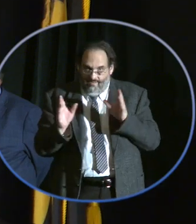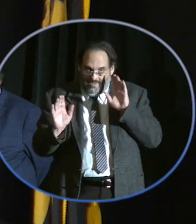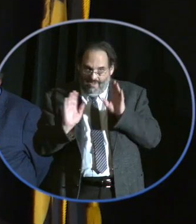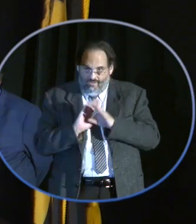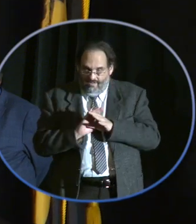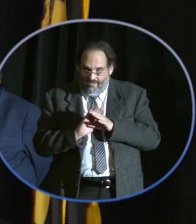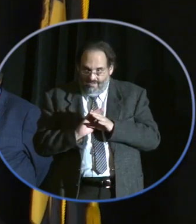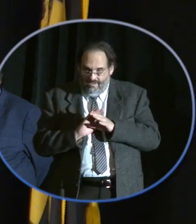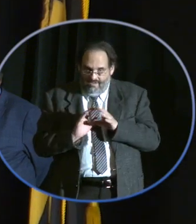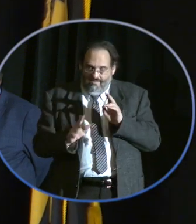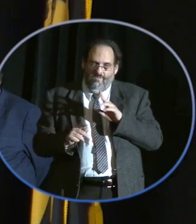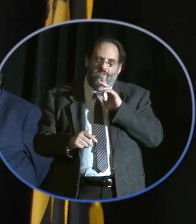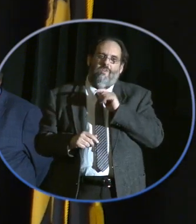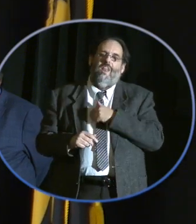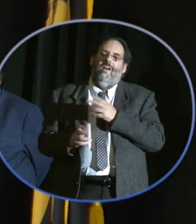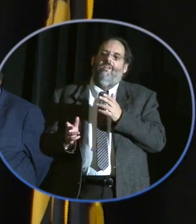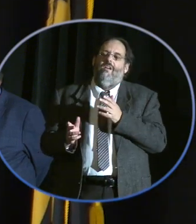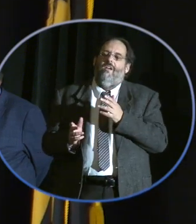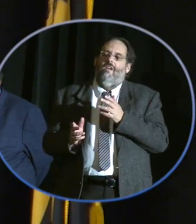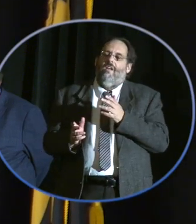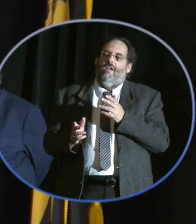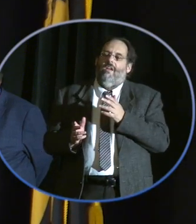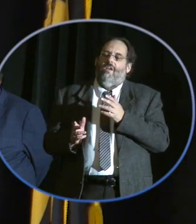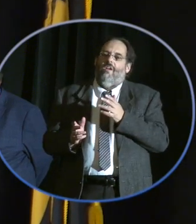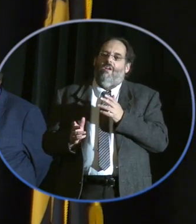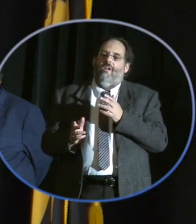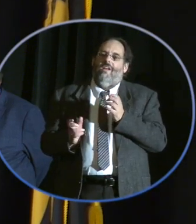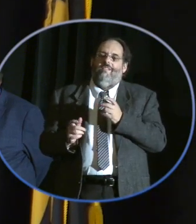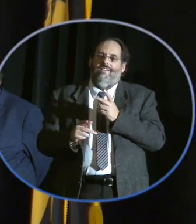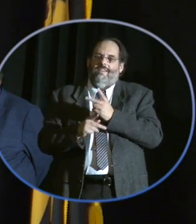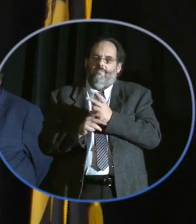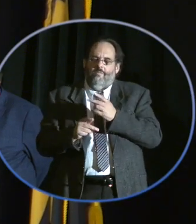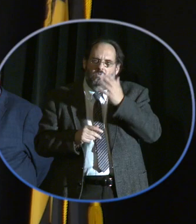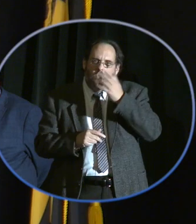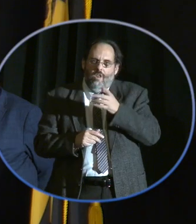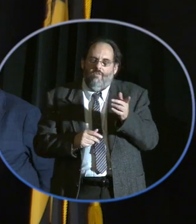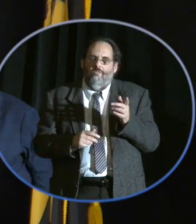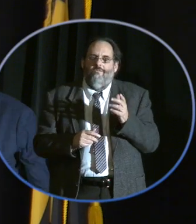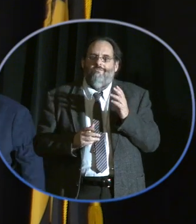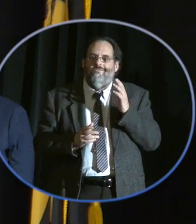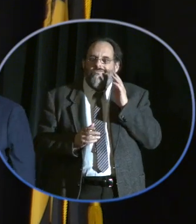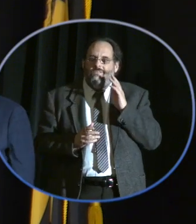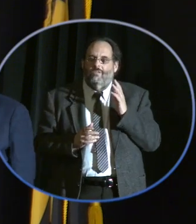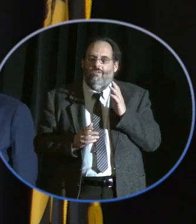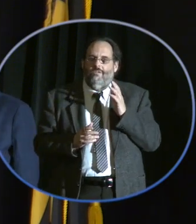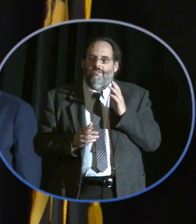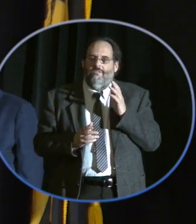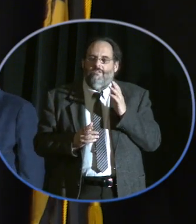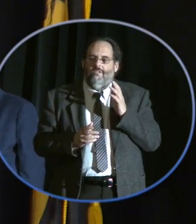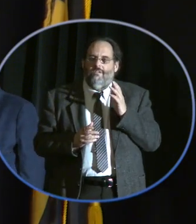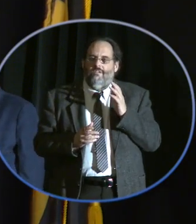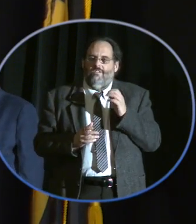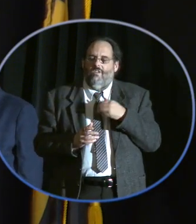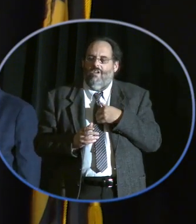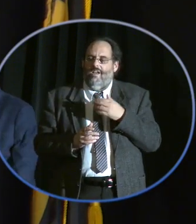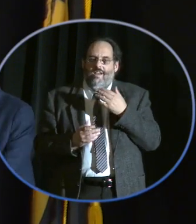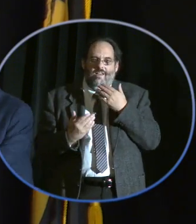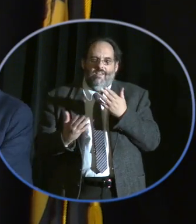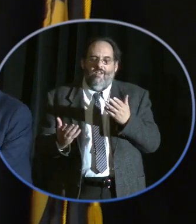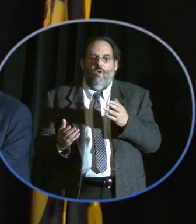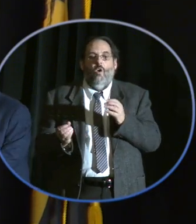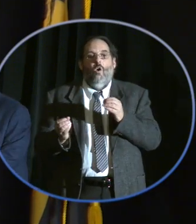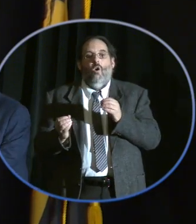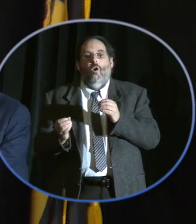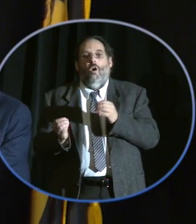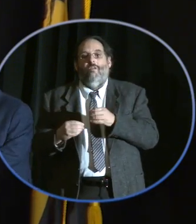is. People talk about having a why. So you got to keep them in front of you so you know what your purpose is. And so I like to thank the Office of Civil